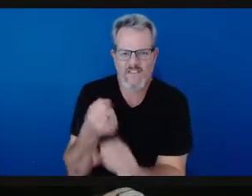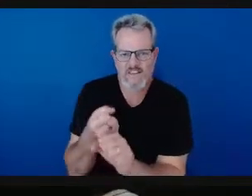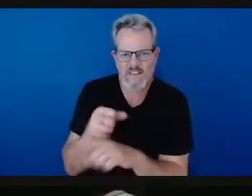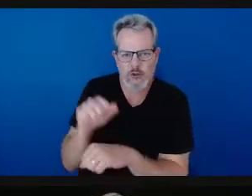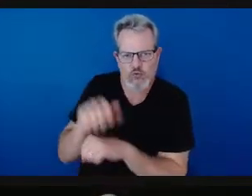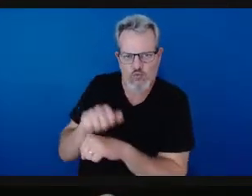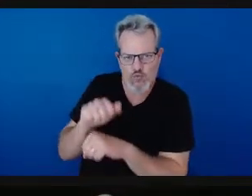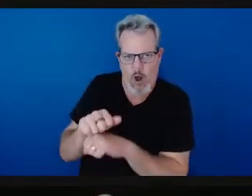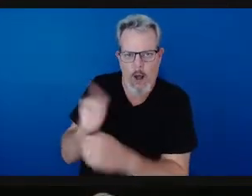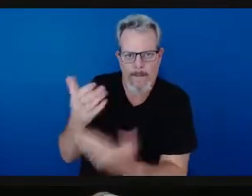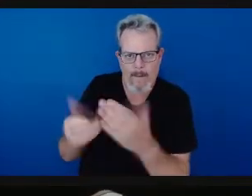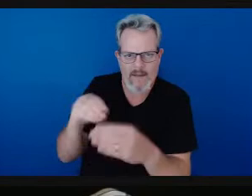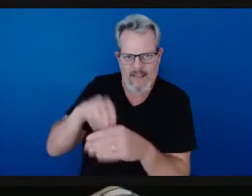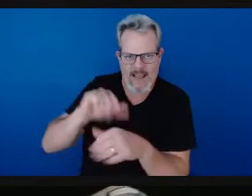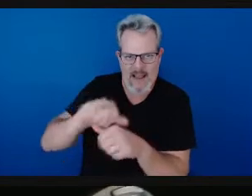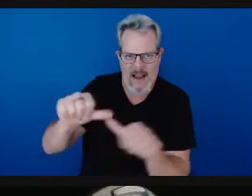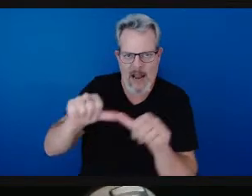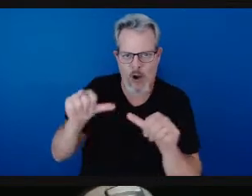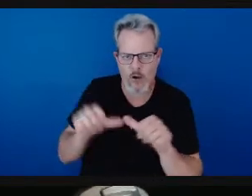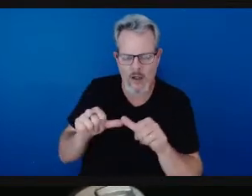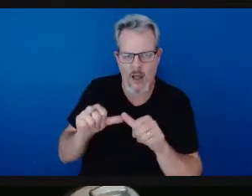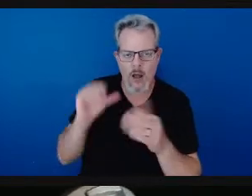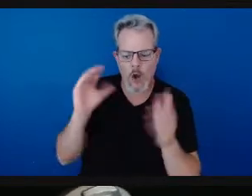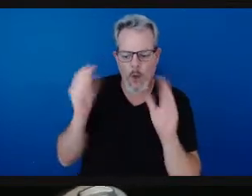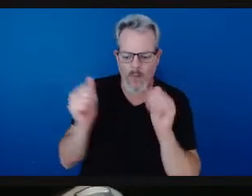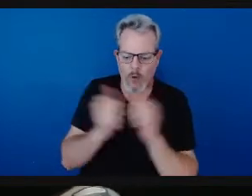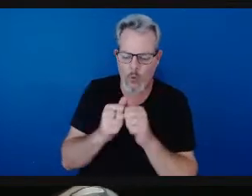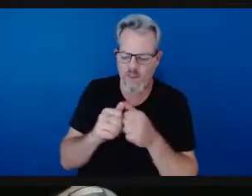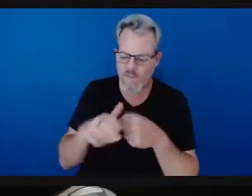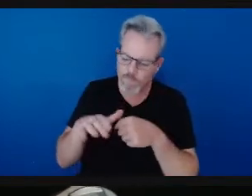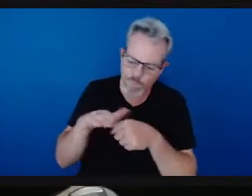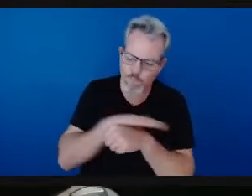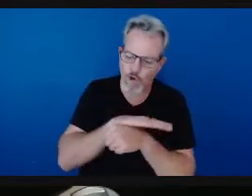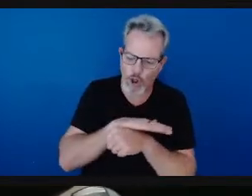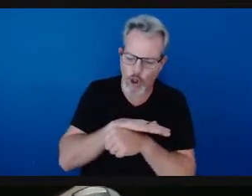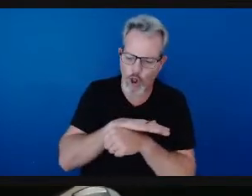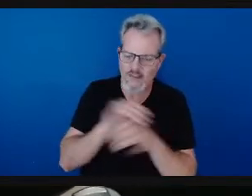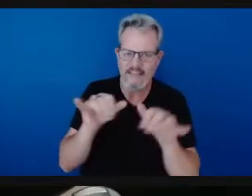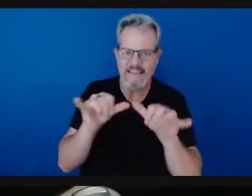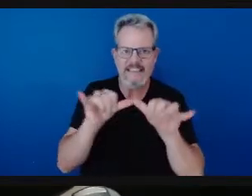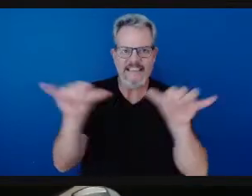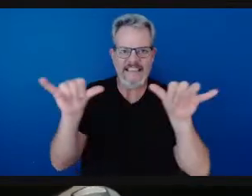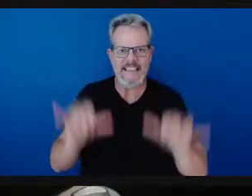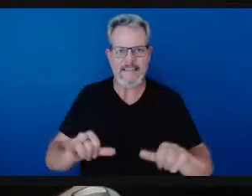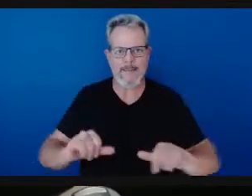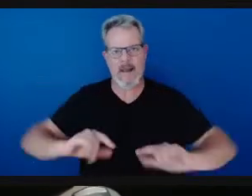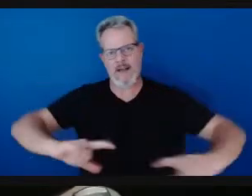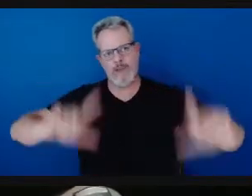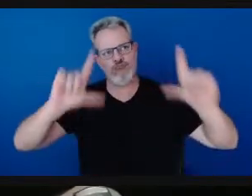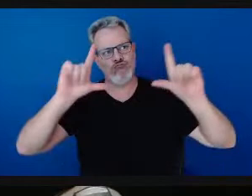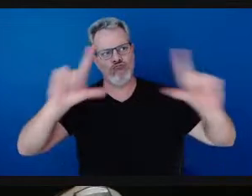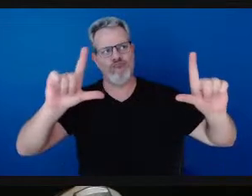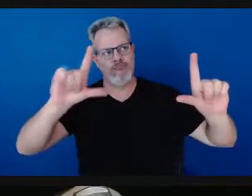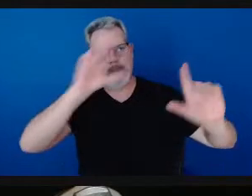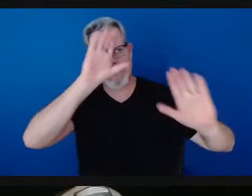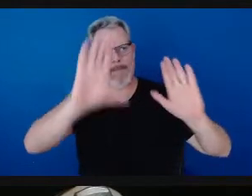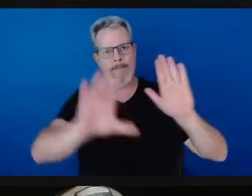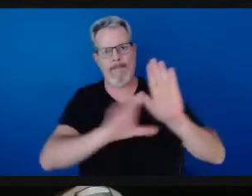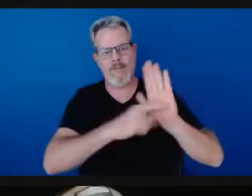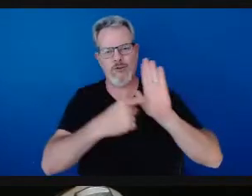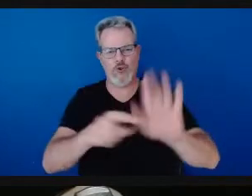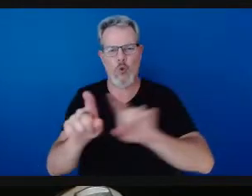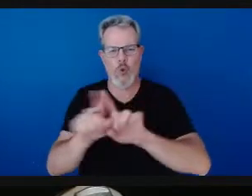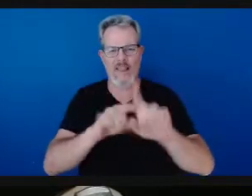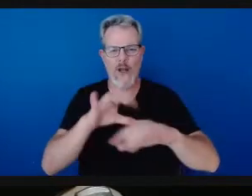the area than like a full systematic picture, like the earthquakes might be giving you more of an idea of that, since they're